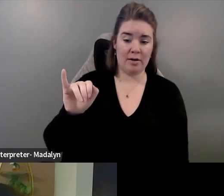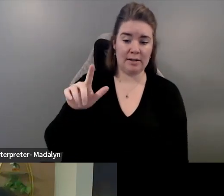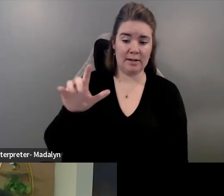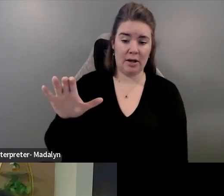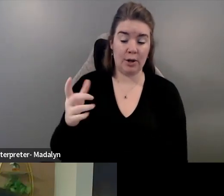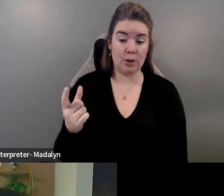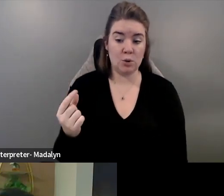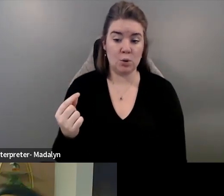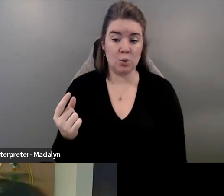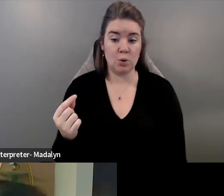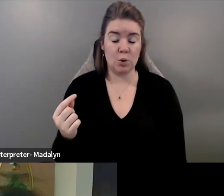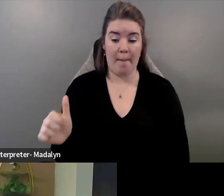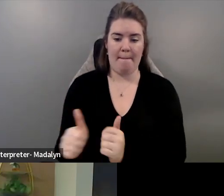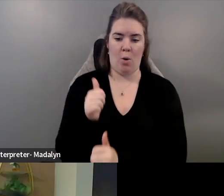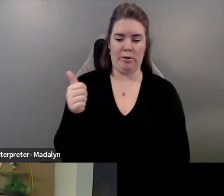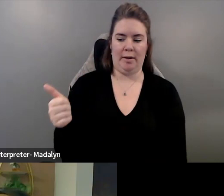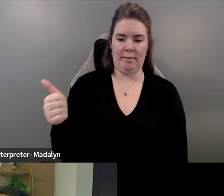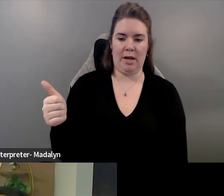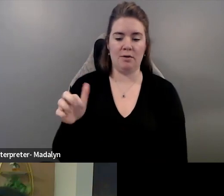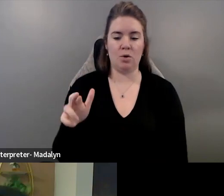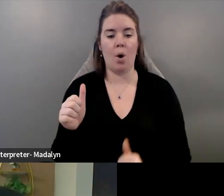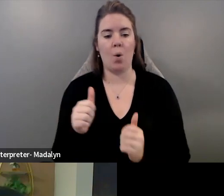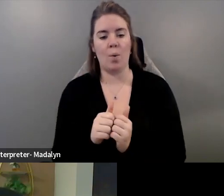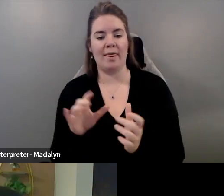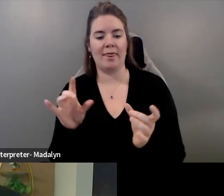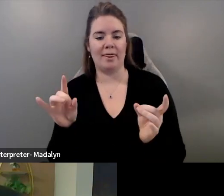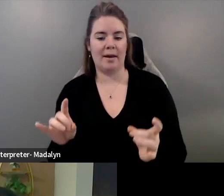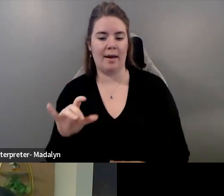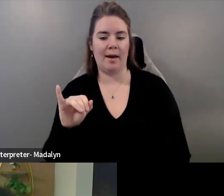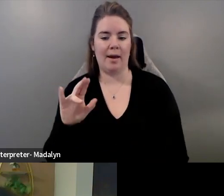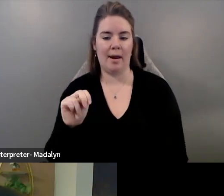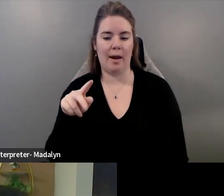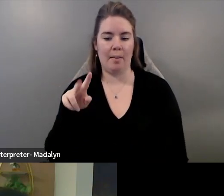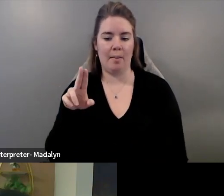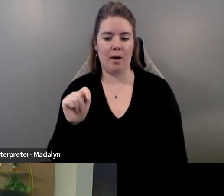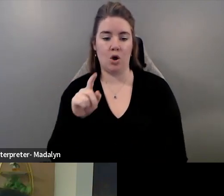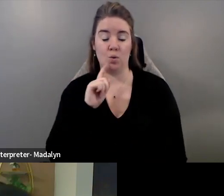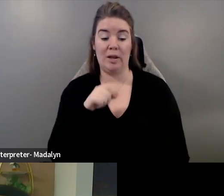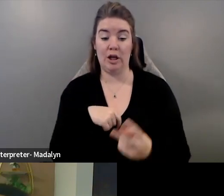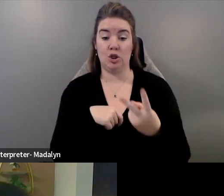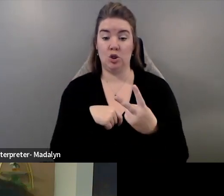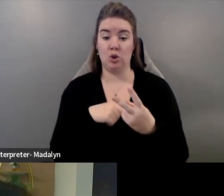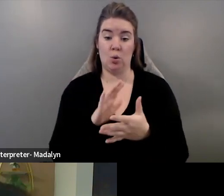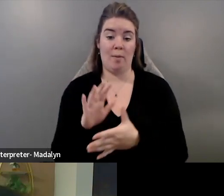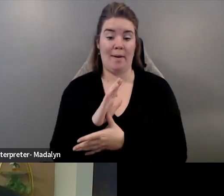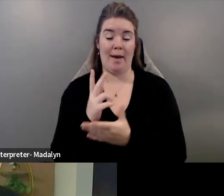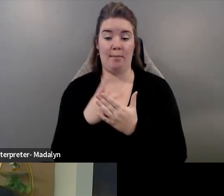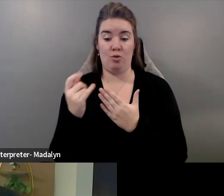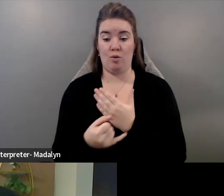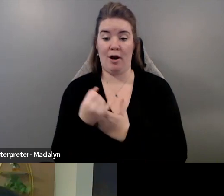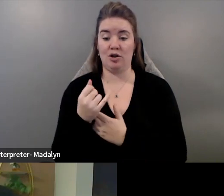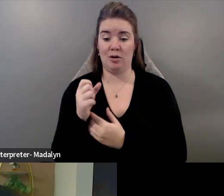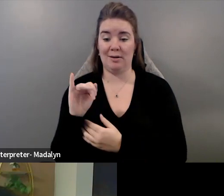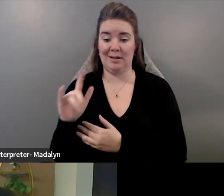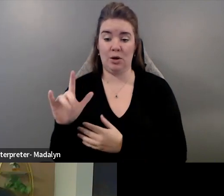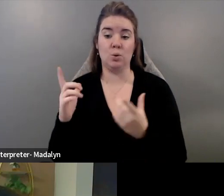of that themselves or with the input. So those are two main projects that the SILCs do. We